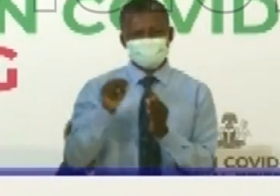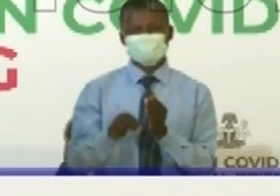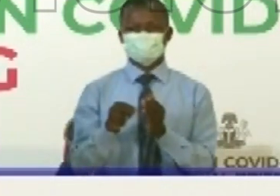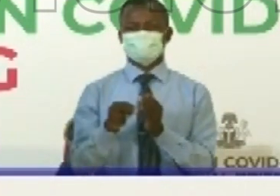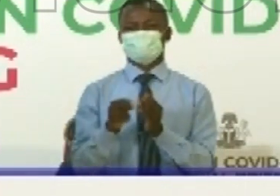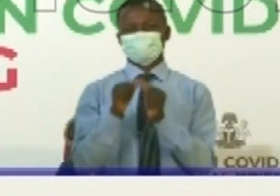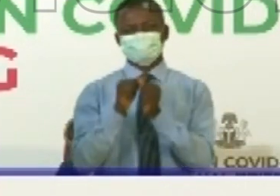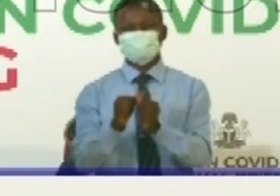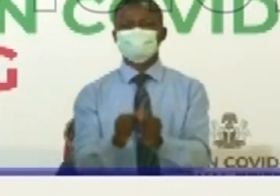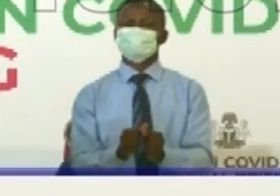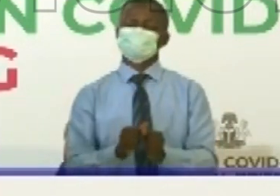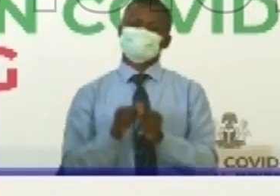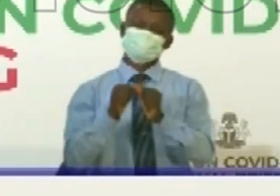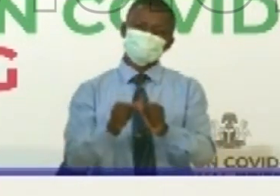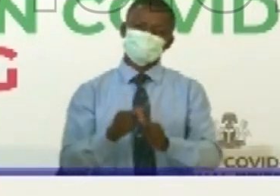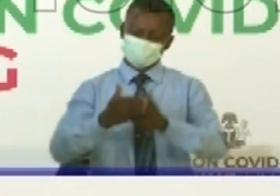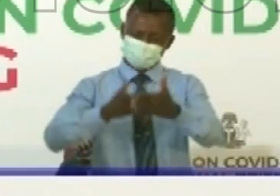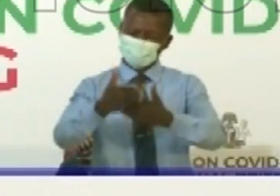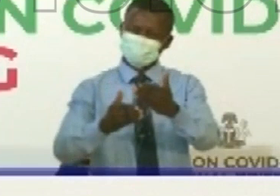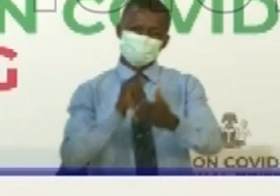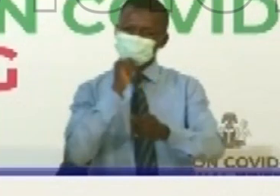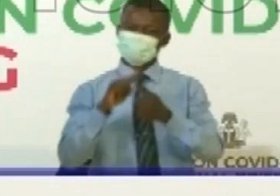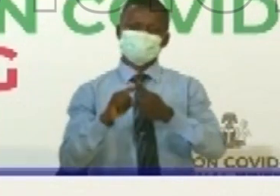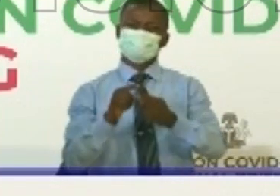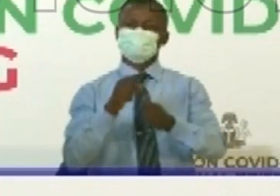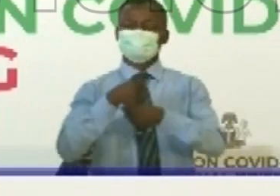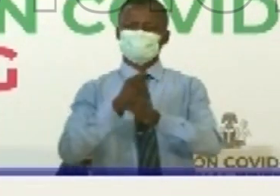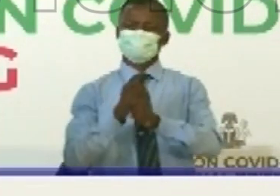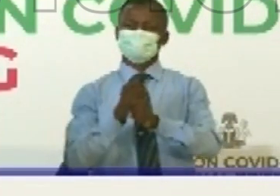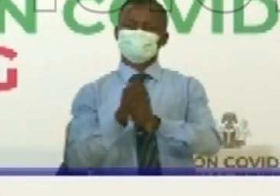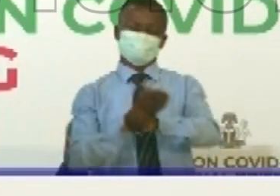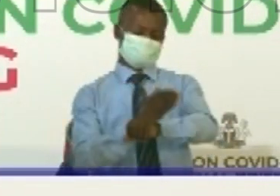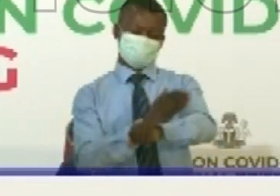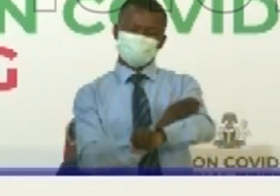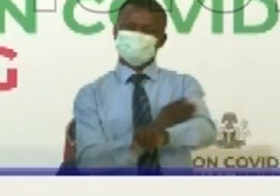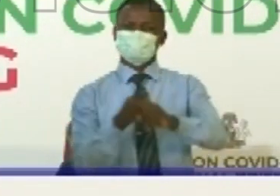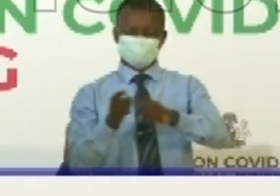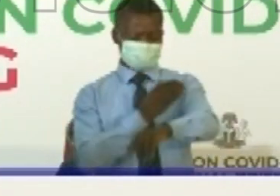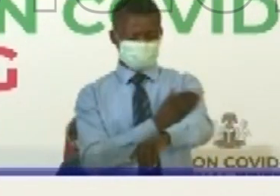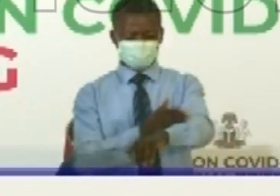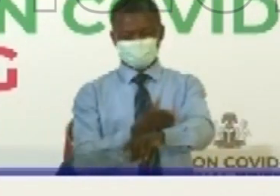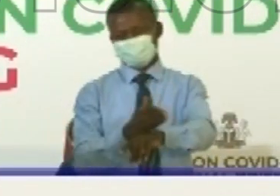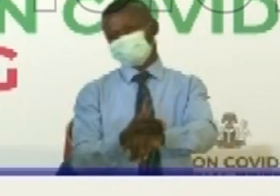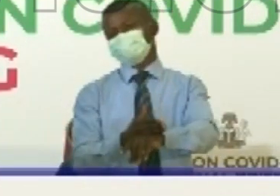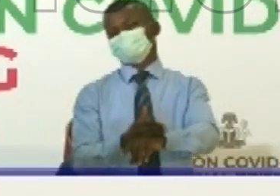erode the gains we have made in other areas of health.